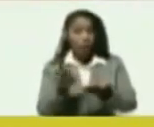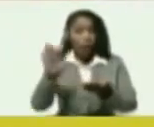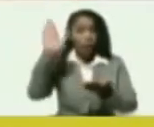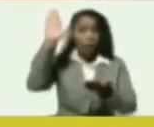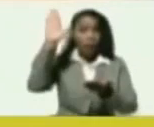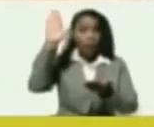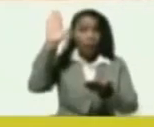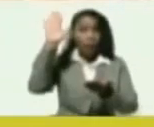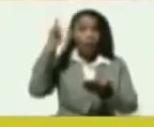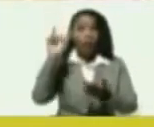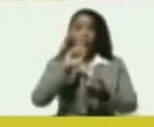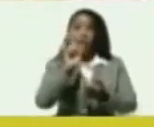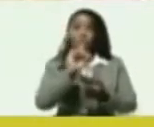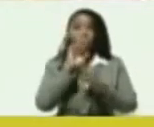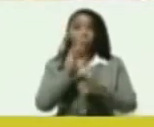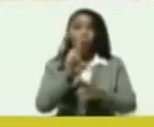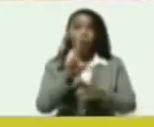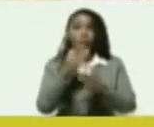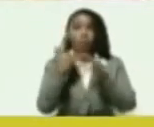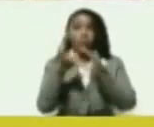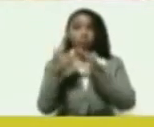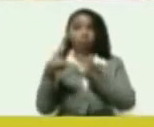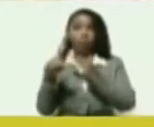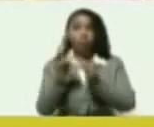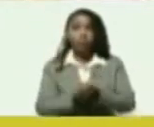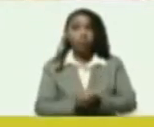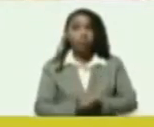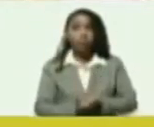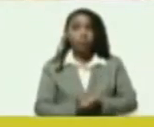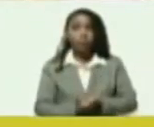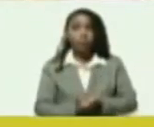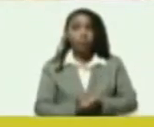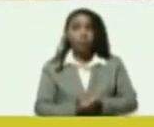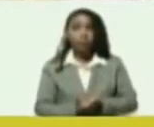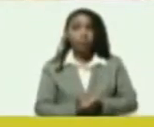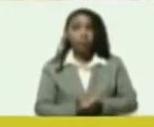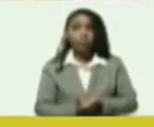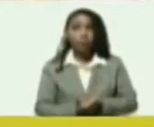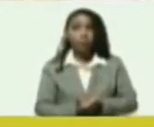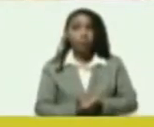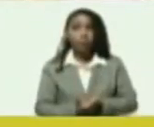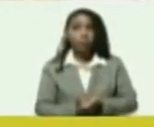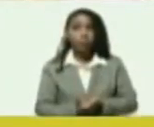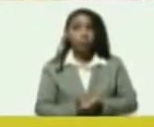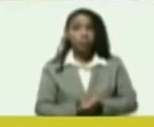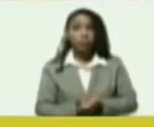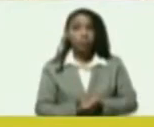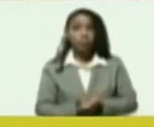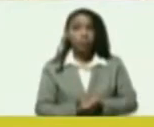mano el que no responde mensaje. Raise your hands, those who do not respond messages.